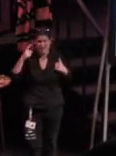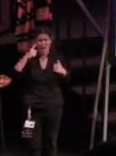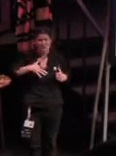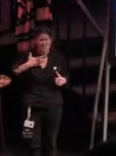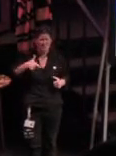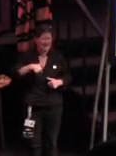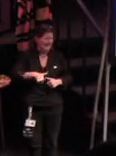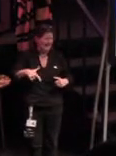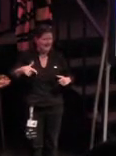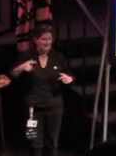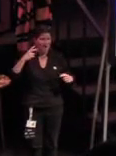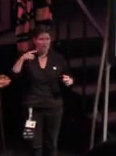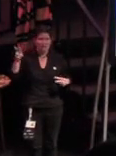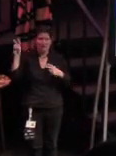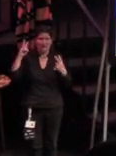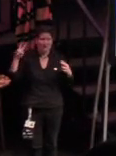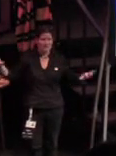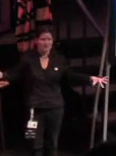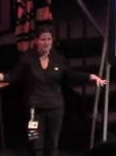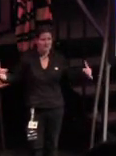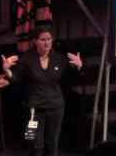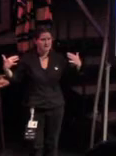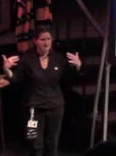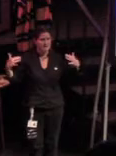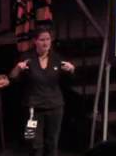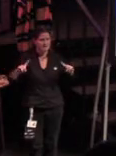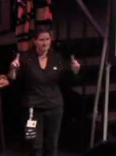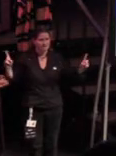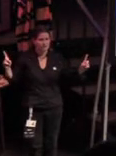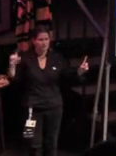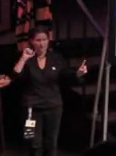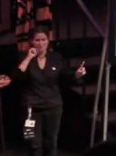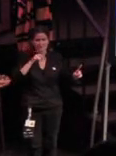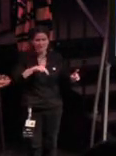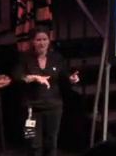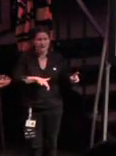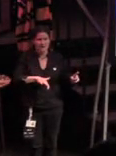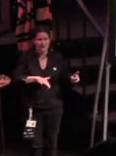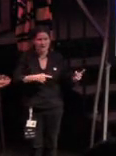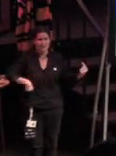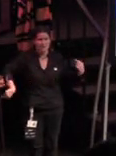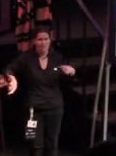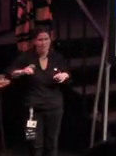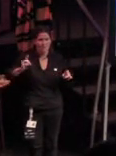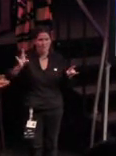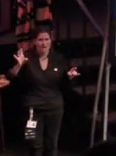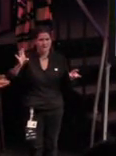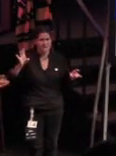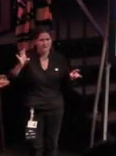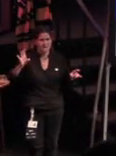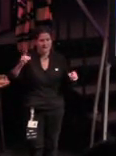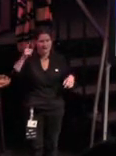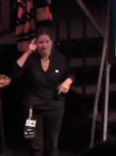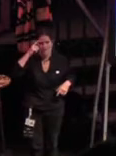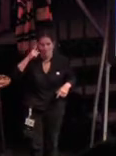and seeing everyone staring at me like I was so different and I shouldn't have been there. And I was like, do you know what, I'm just going to go.